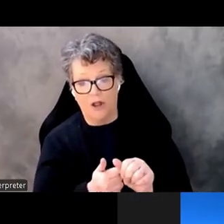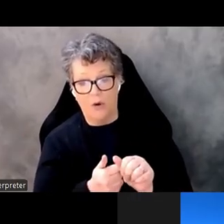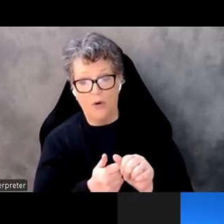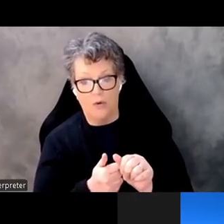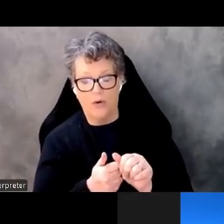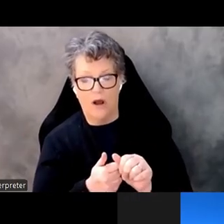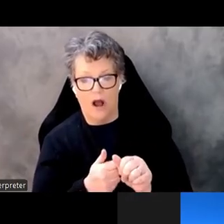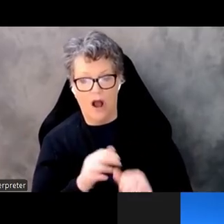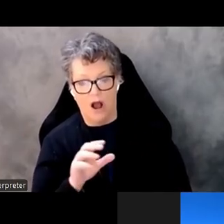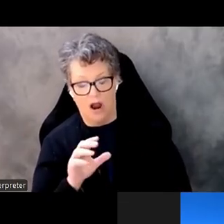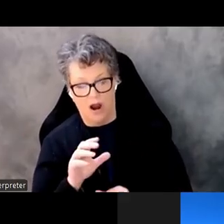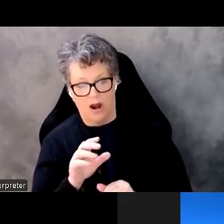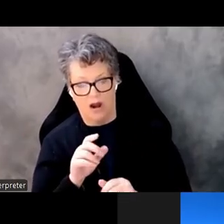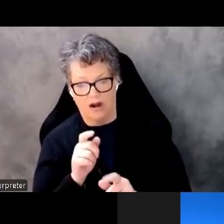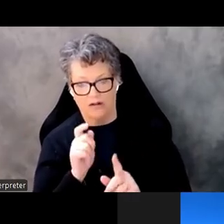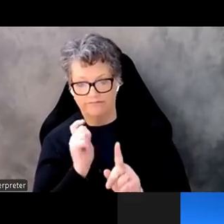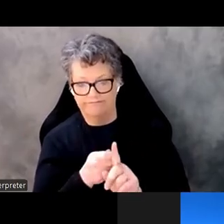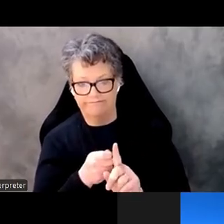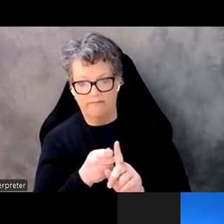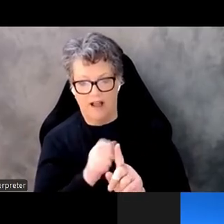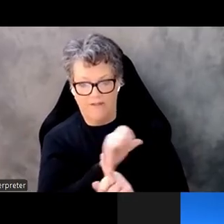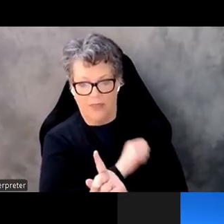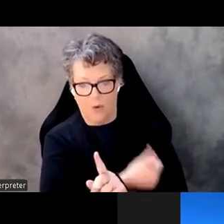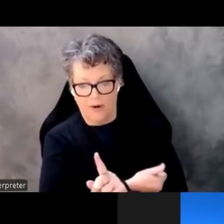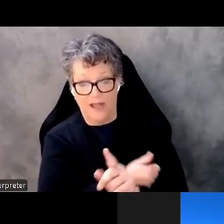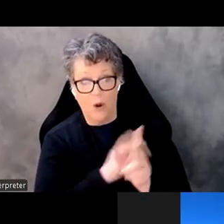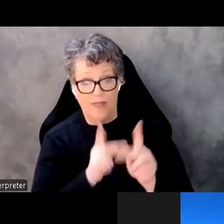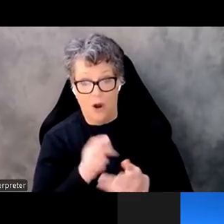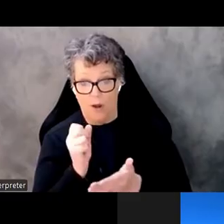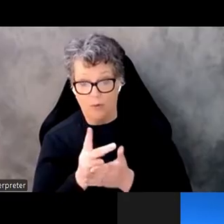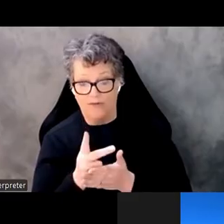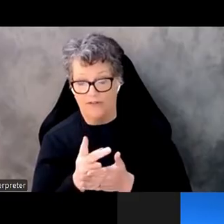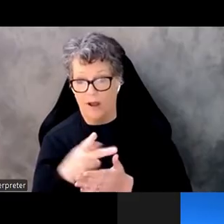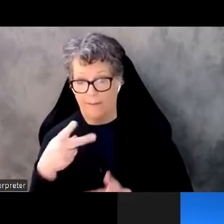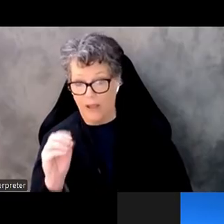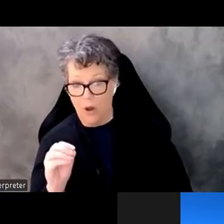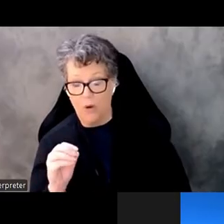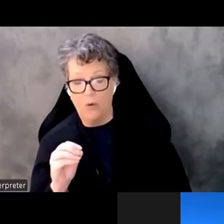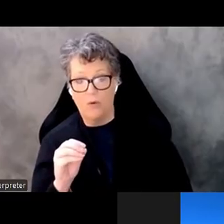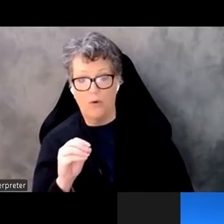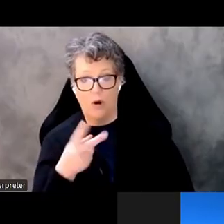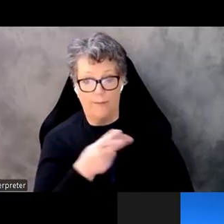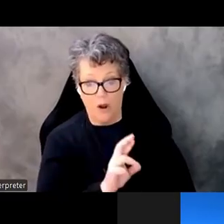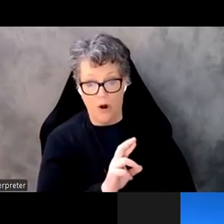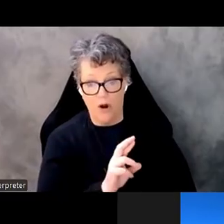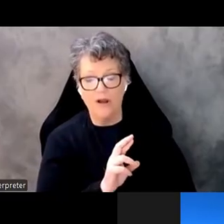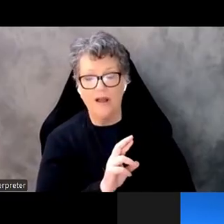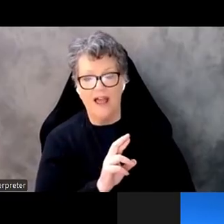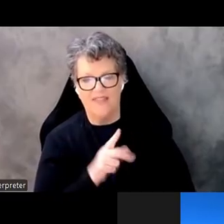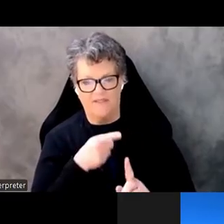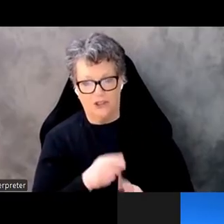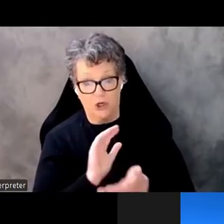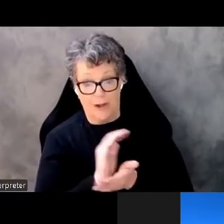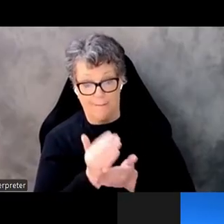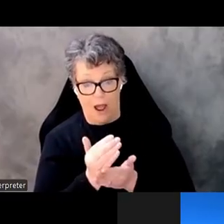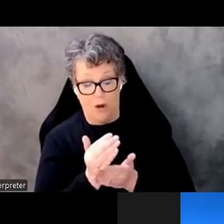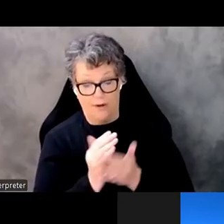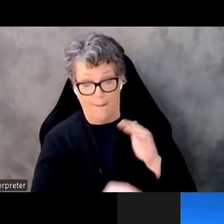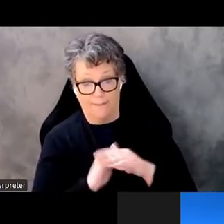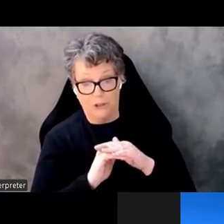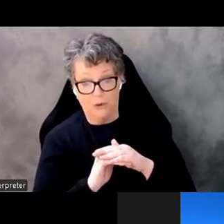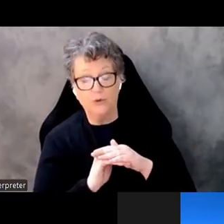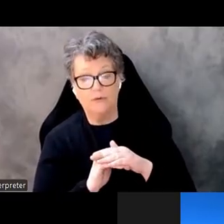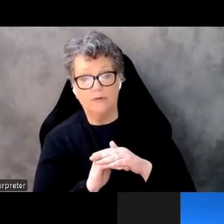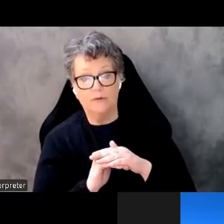authority. So right now, you know, when somebody's approving a purchase order or a purchase requisition, they have a certain amount that they can approve up to, given their